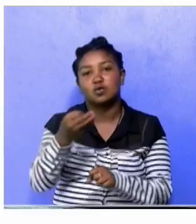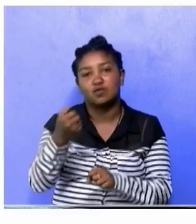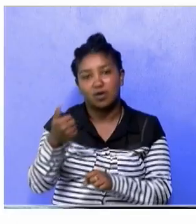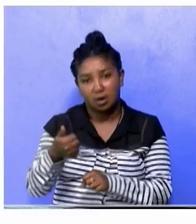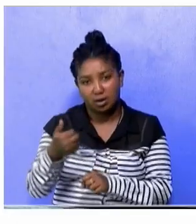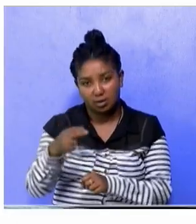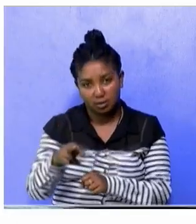Come on.